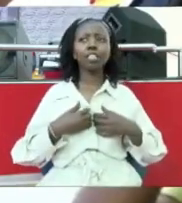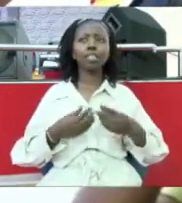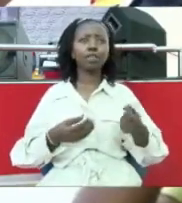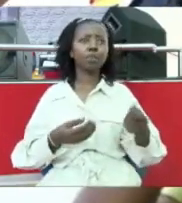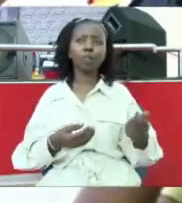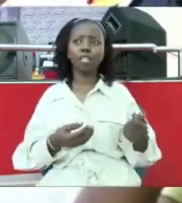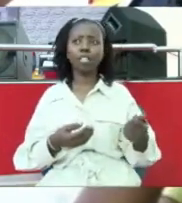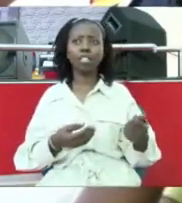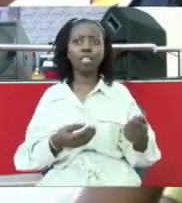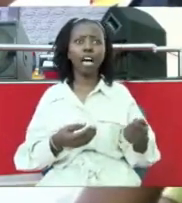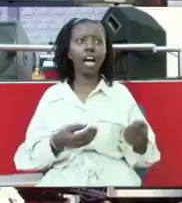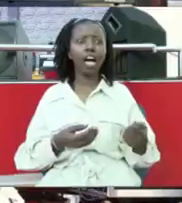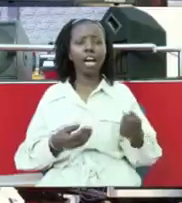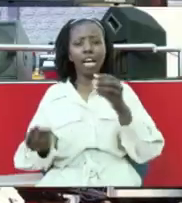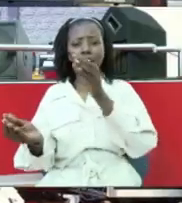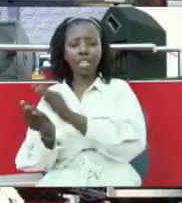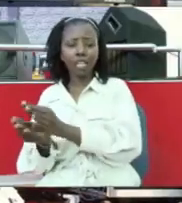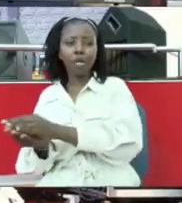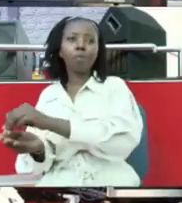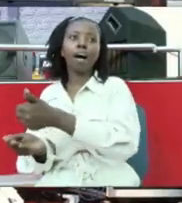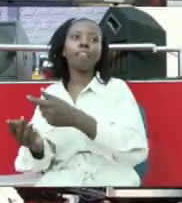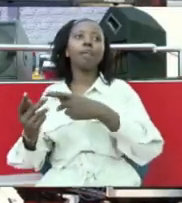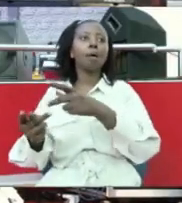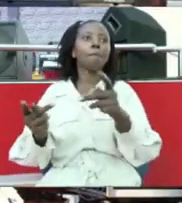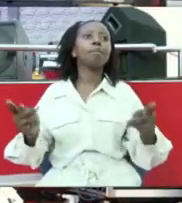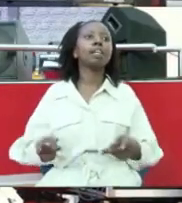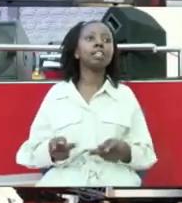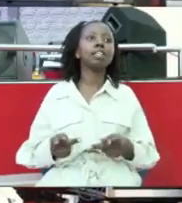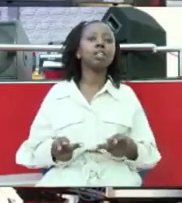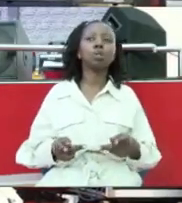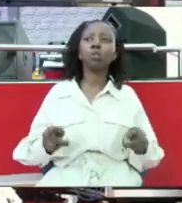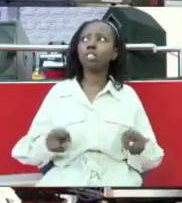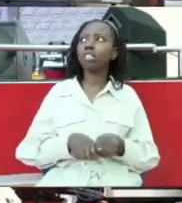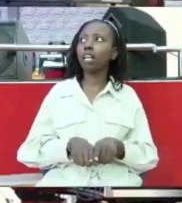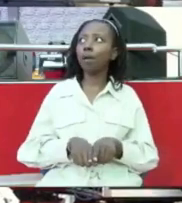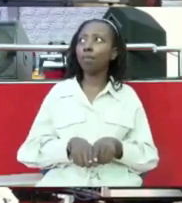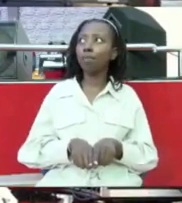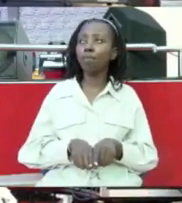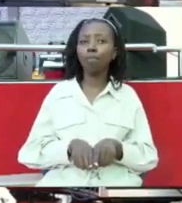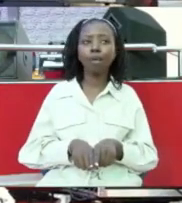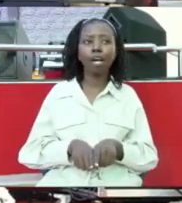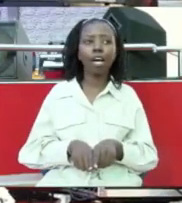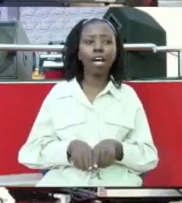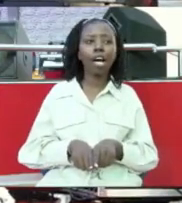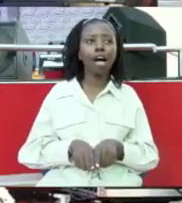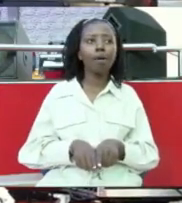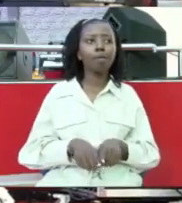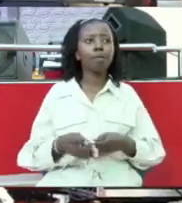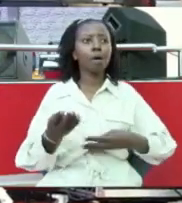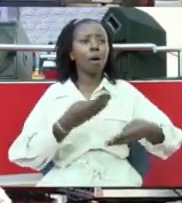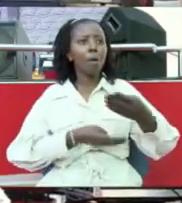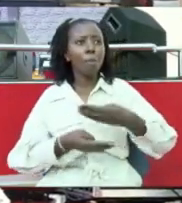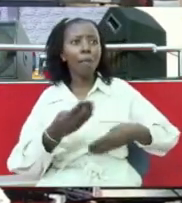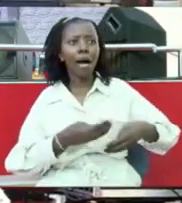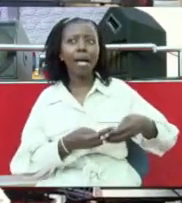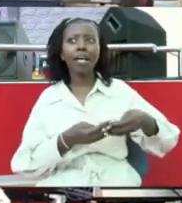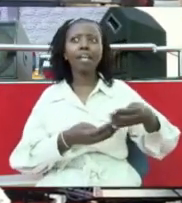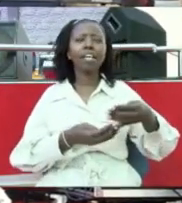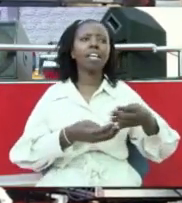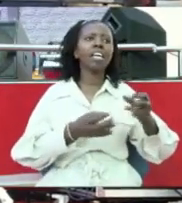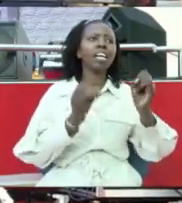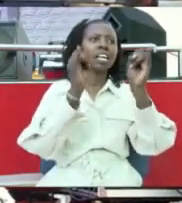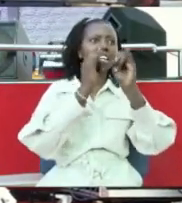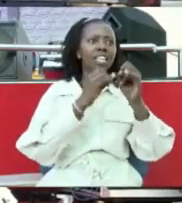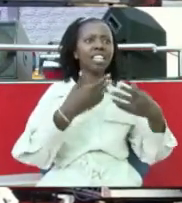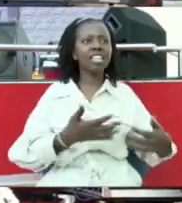pesa, anawekeza mahali. This guy does equipping of himself. Yeah, anatafuta ananunua mashini na mimi sijui ananunua mashini za kazi